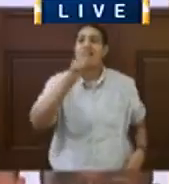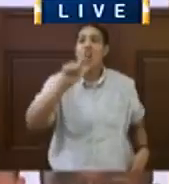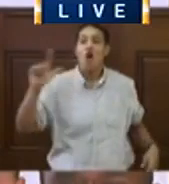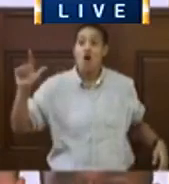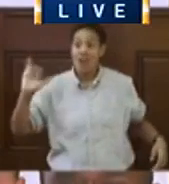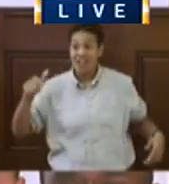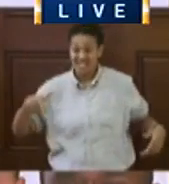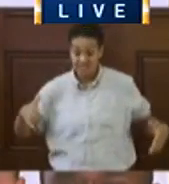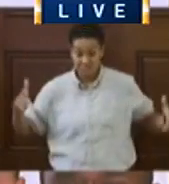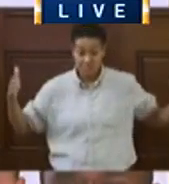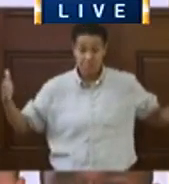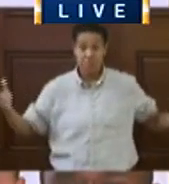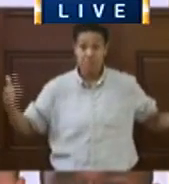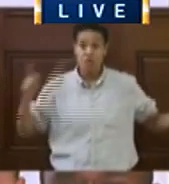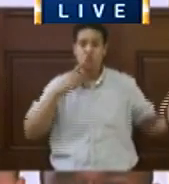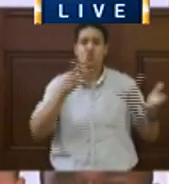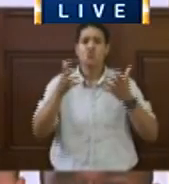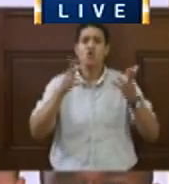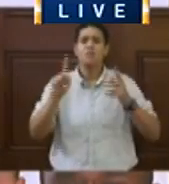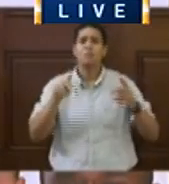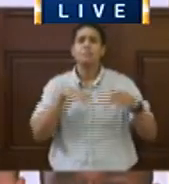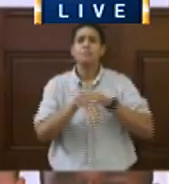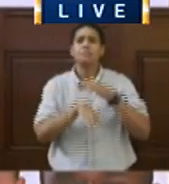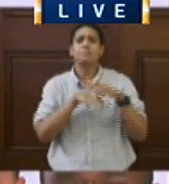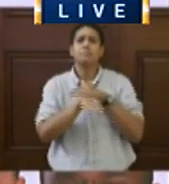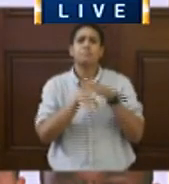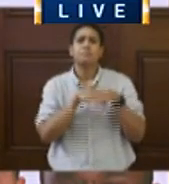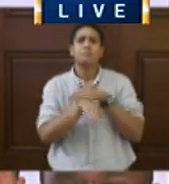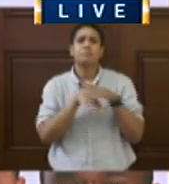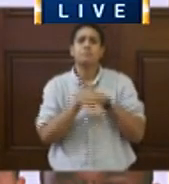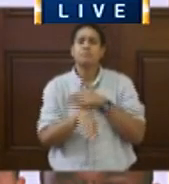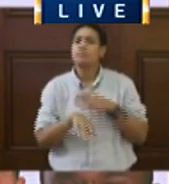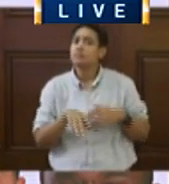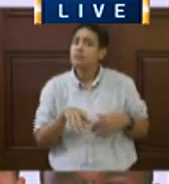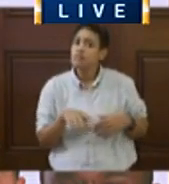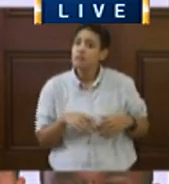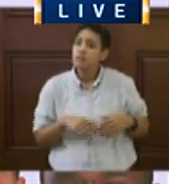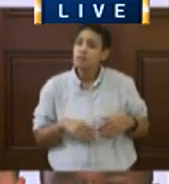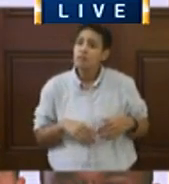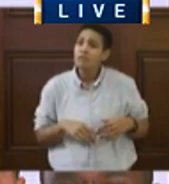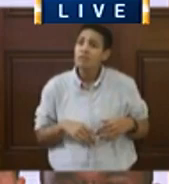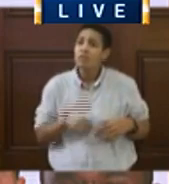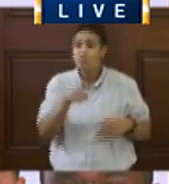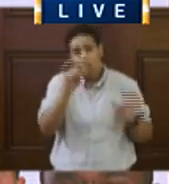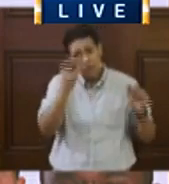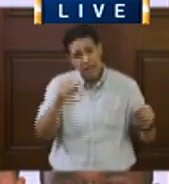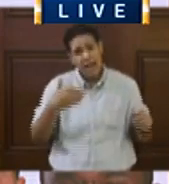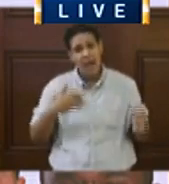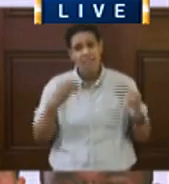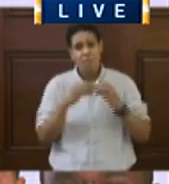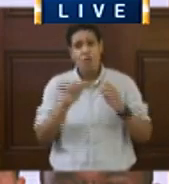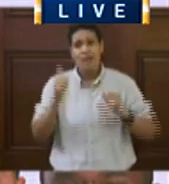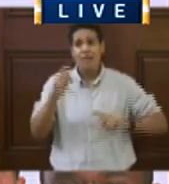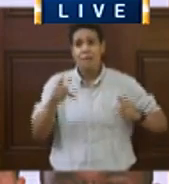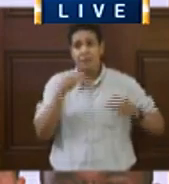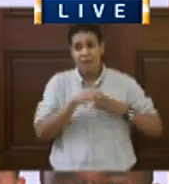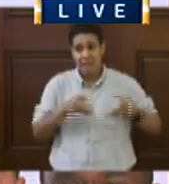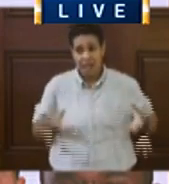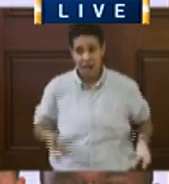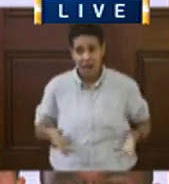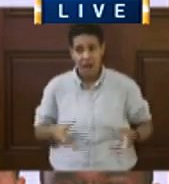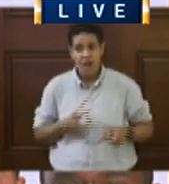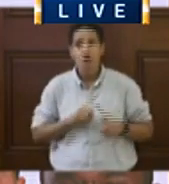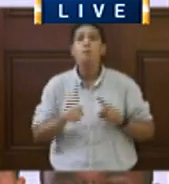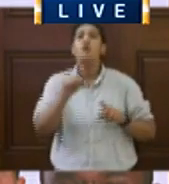and you are serving customers, you may have more than 10 persons in this hall, but you